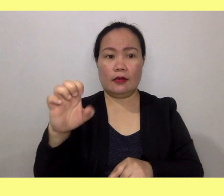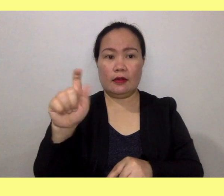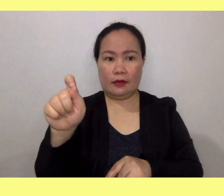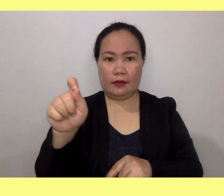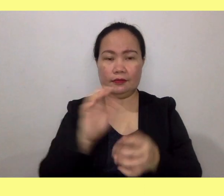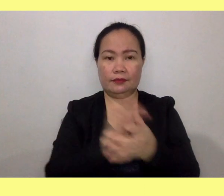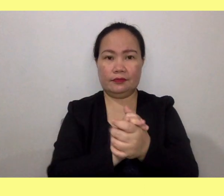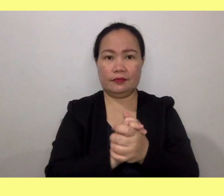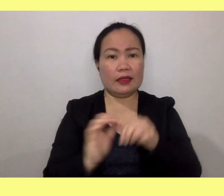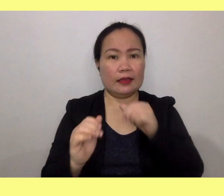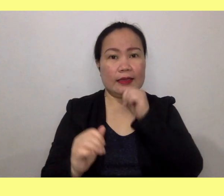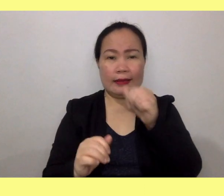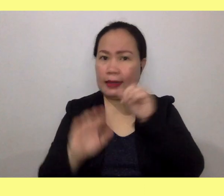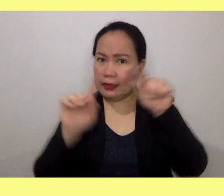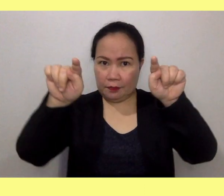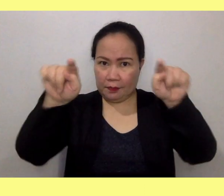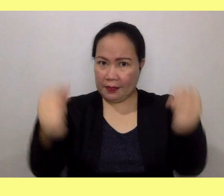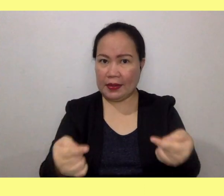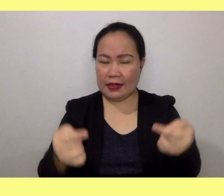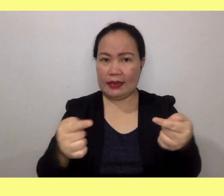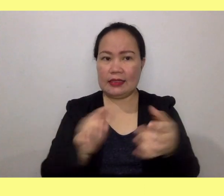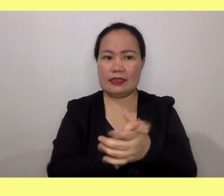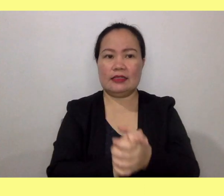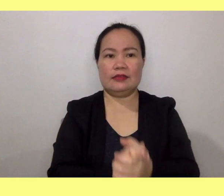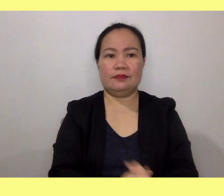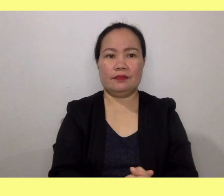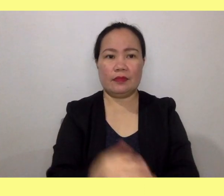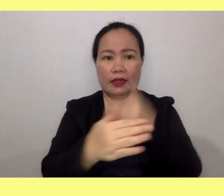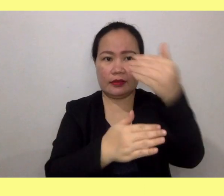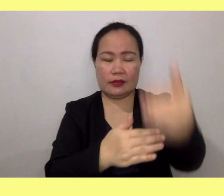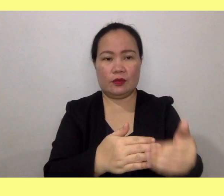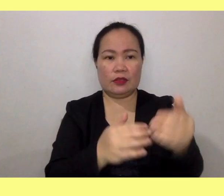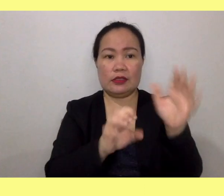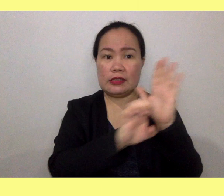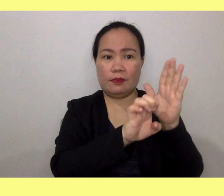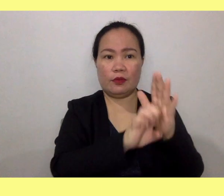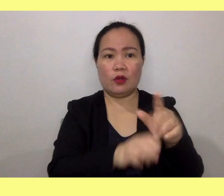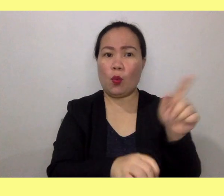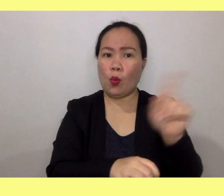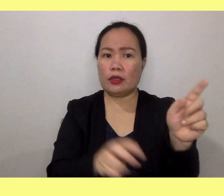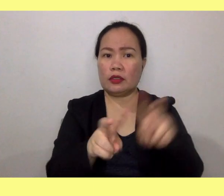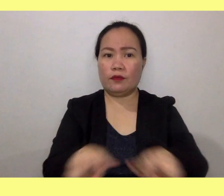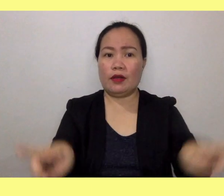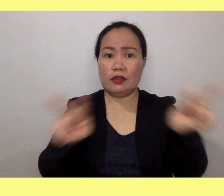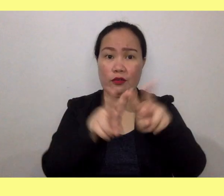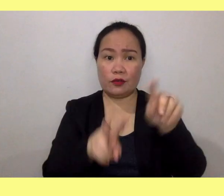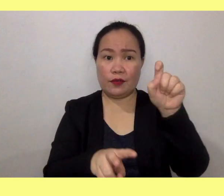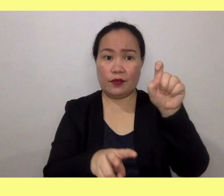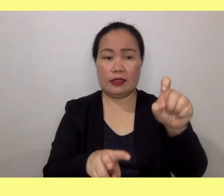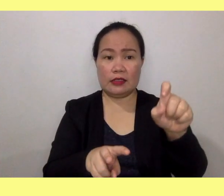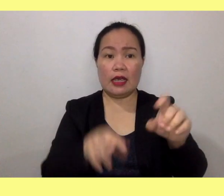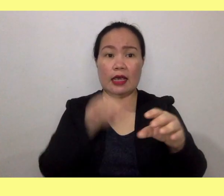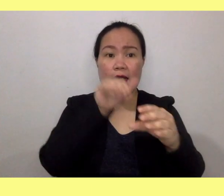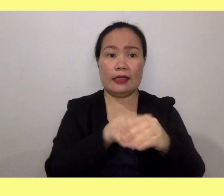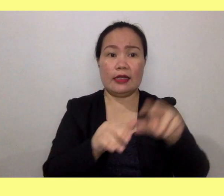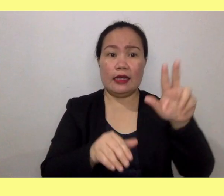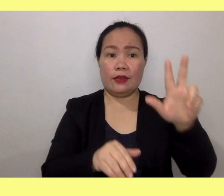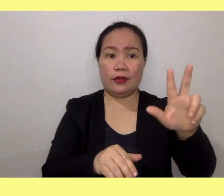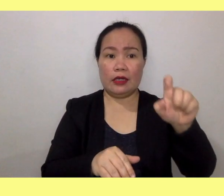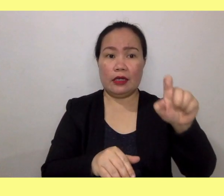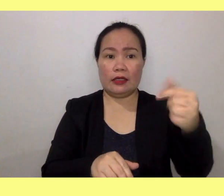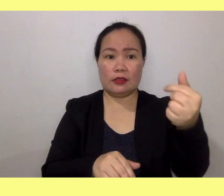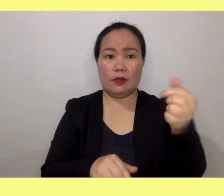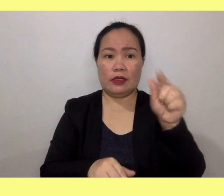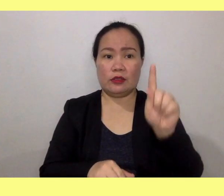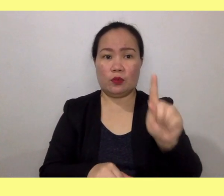the solution. Okay? Let's have the next one. So, what are the values of x in 3x plus